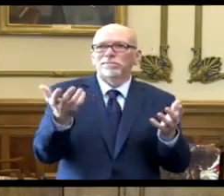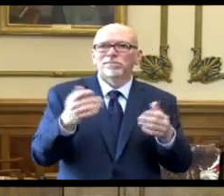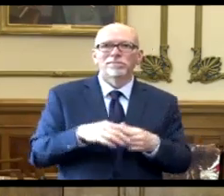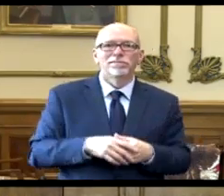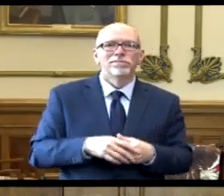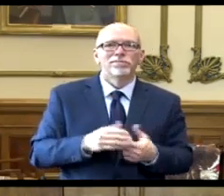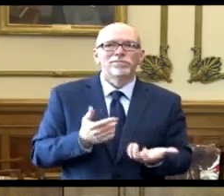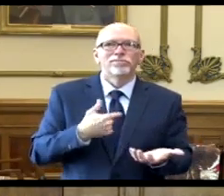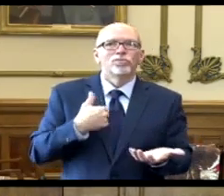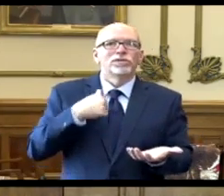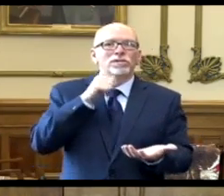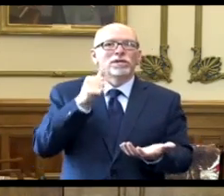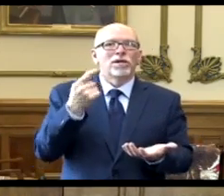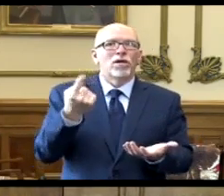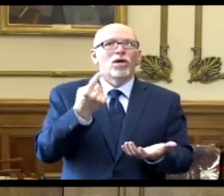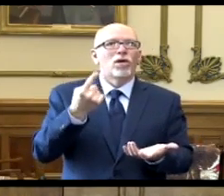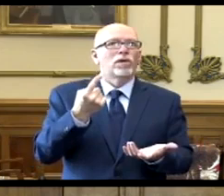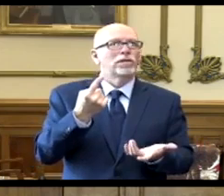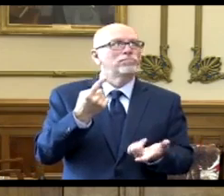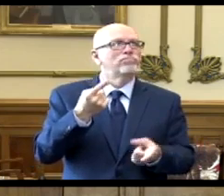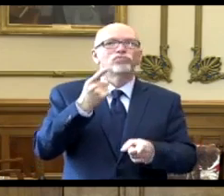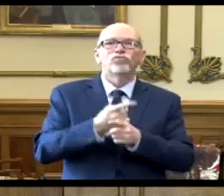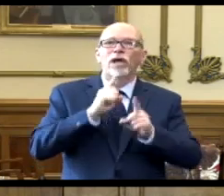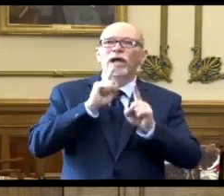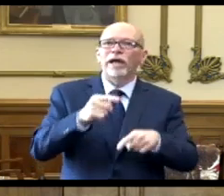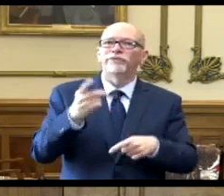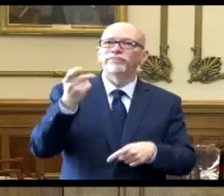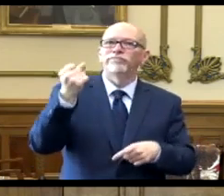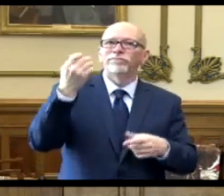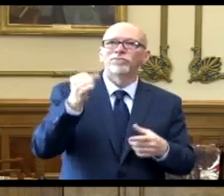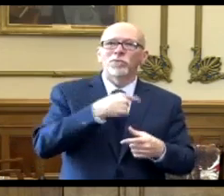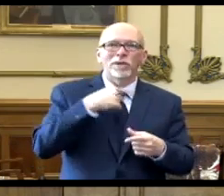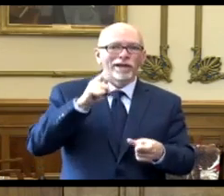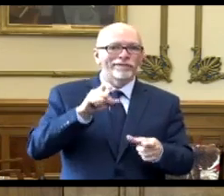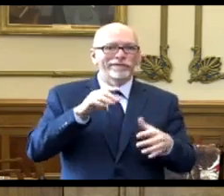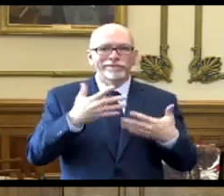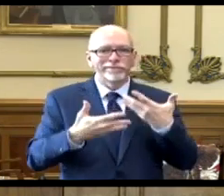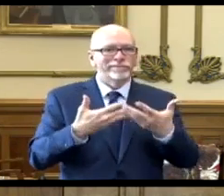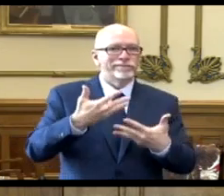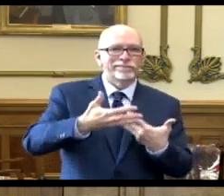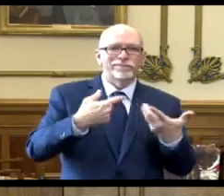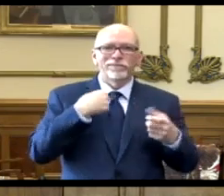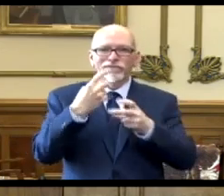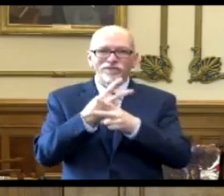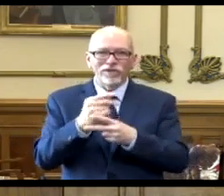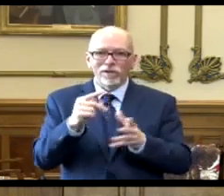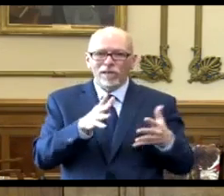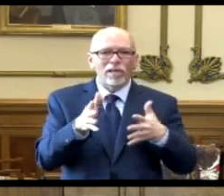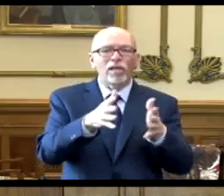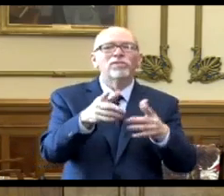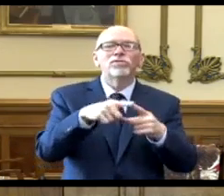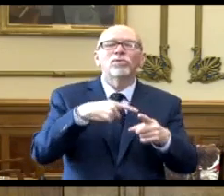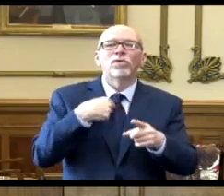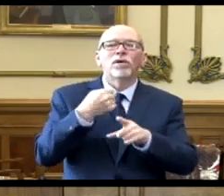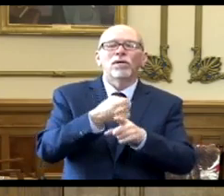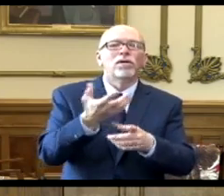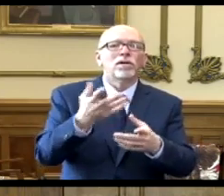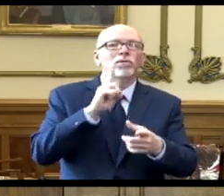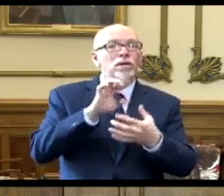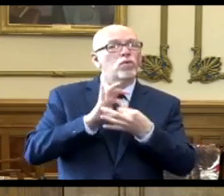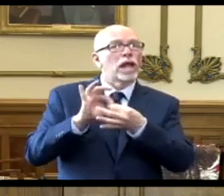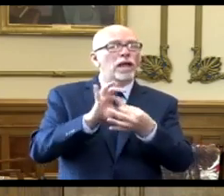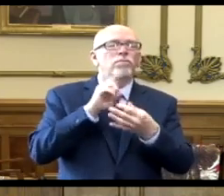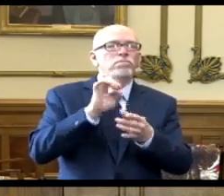You know, we don't always get it right the first time, and so it's a dynamic thing and a work in progress, so the ability to collaborate is